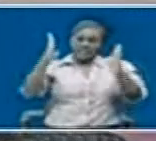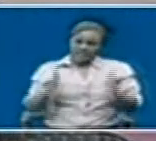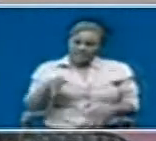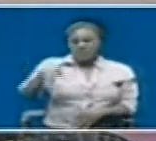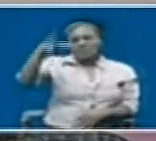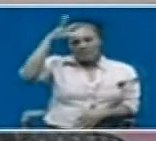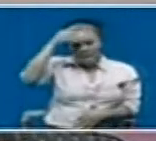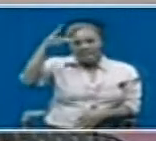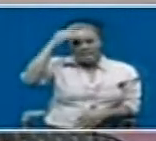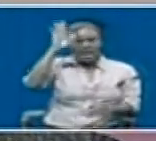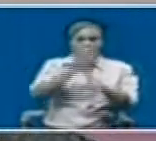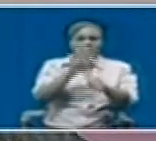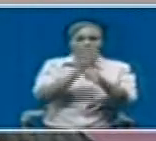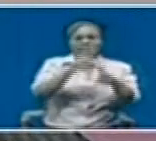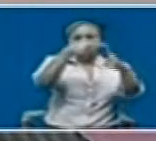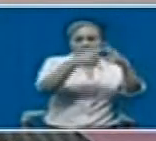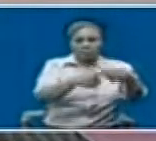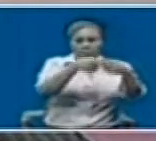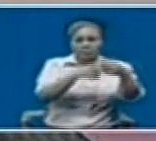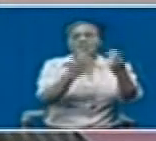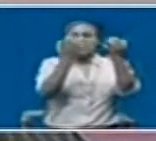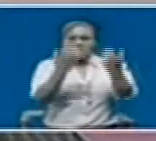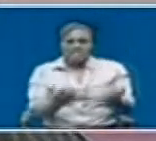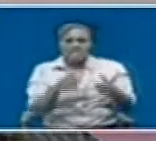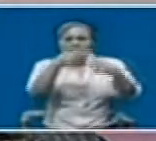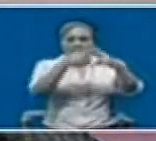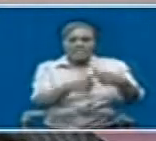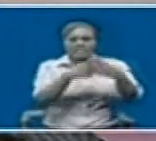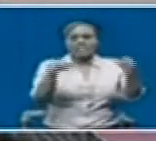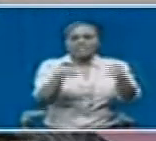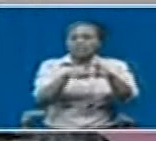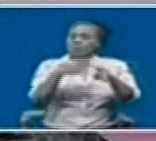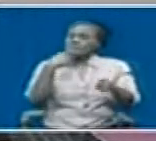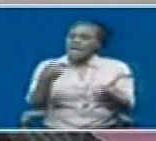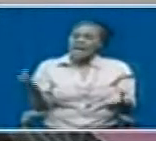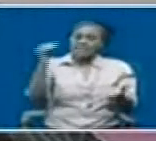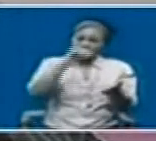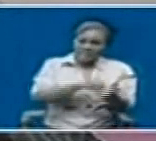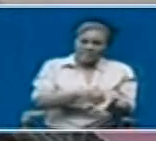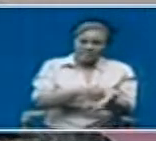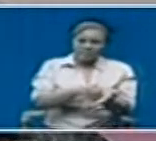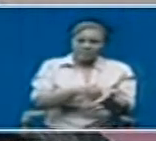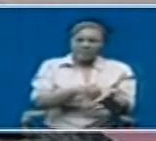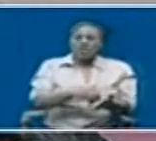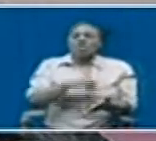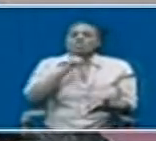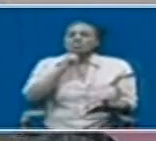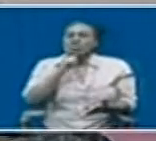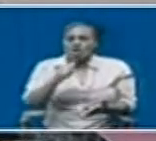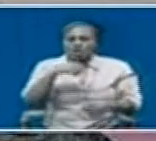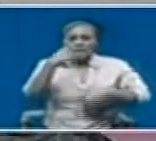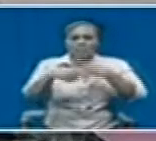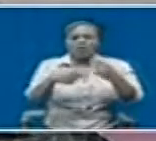lot about the industry sector, the industry needs, and I repeat the first issue, it's not about